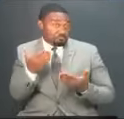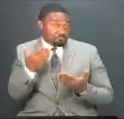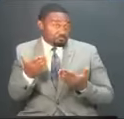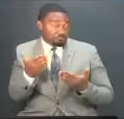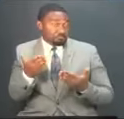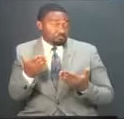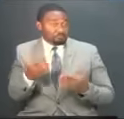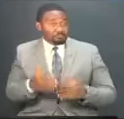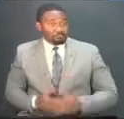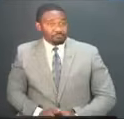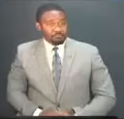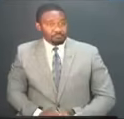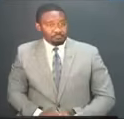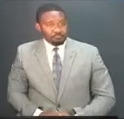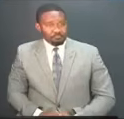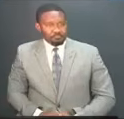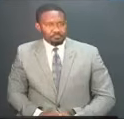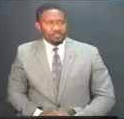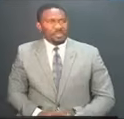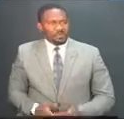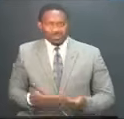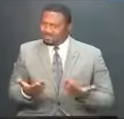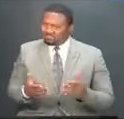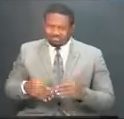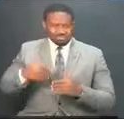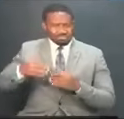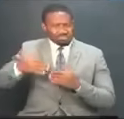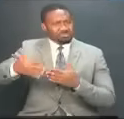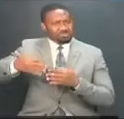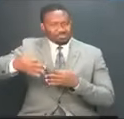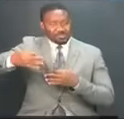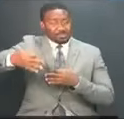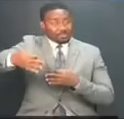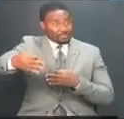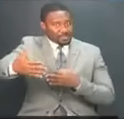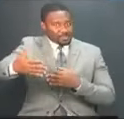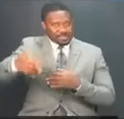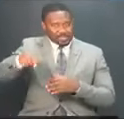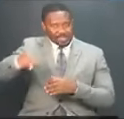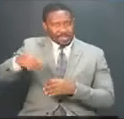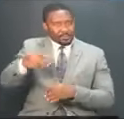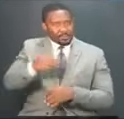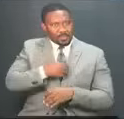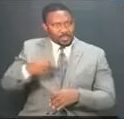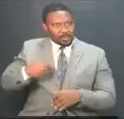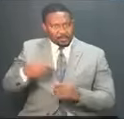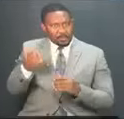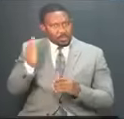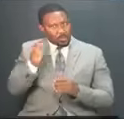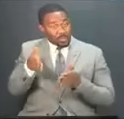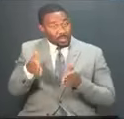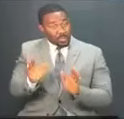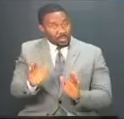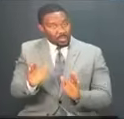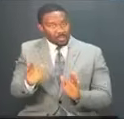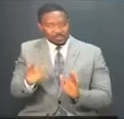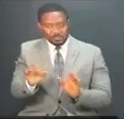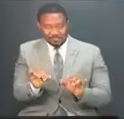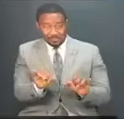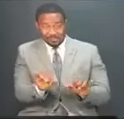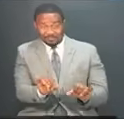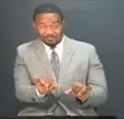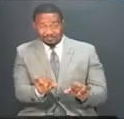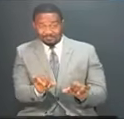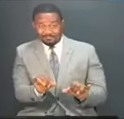may elongate the period during which the member may be allowed to remain